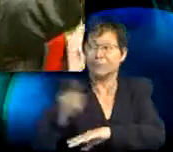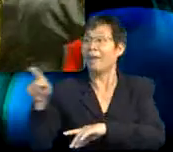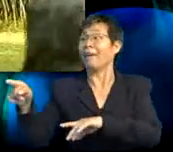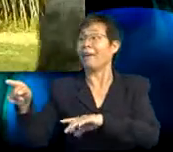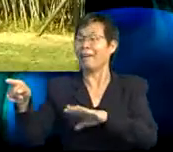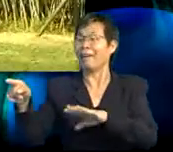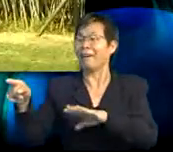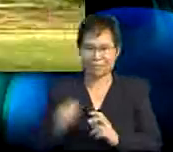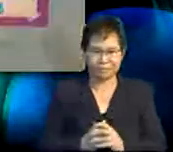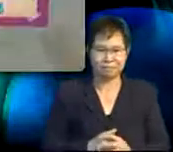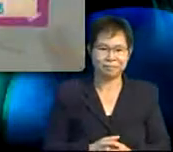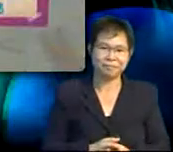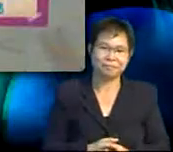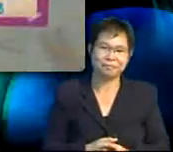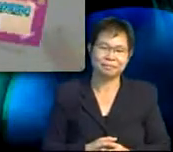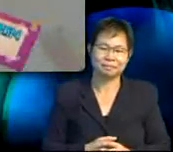there.